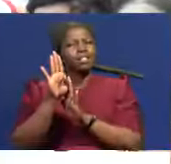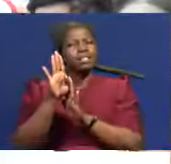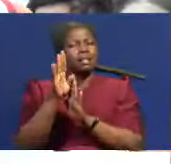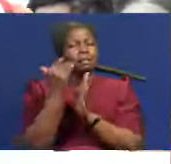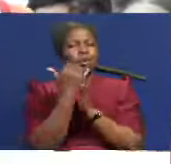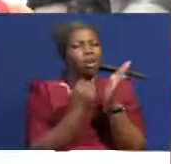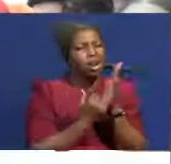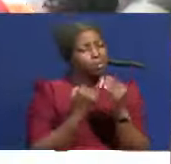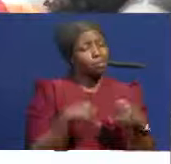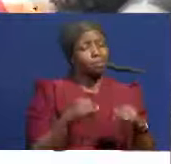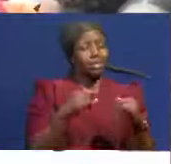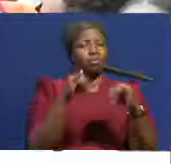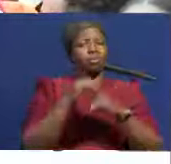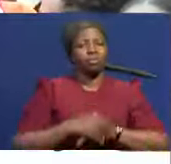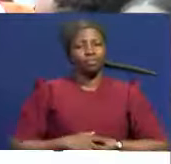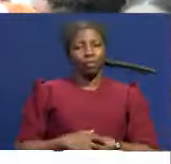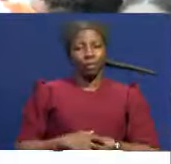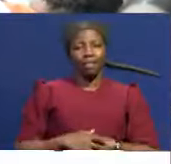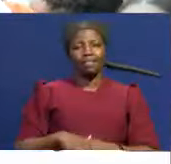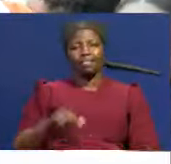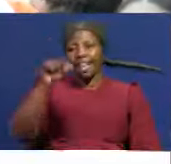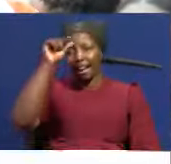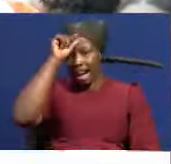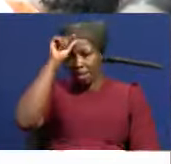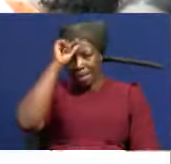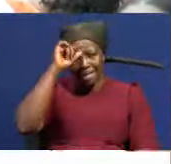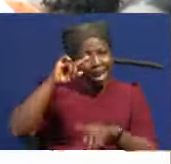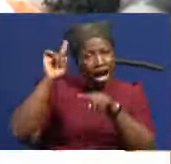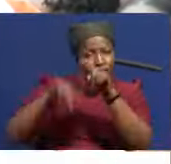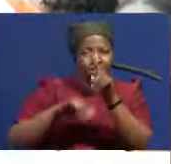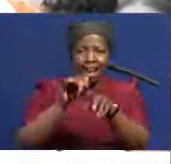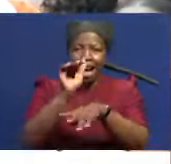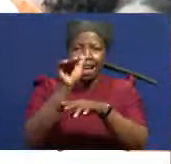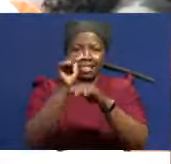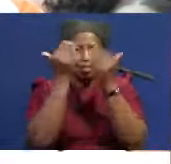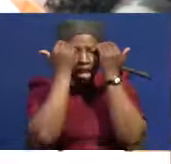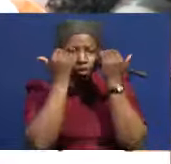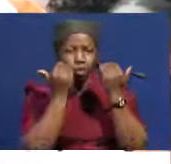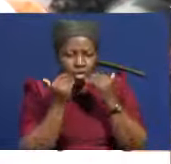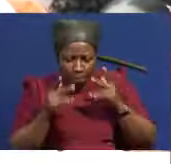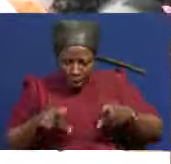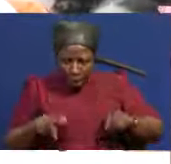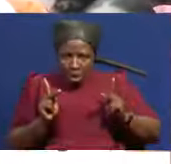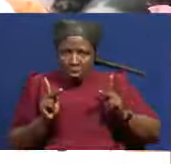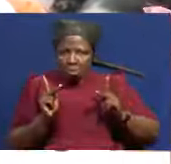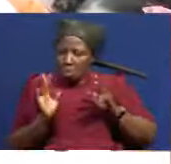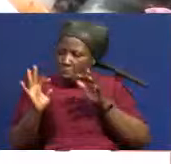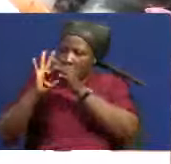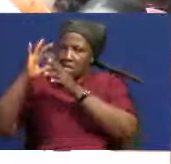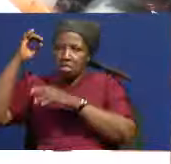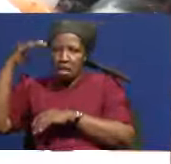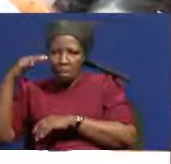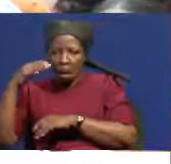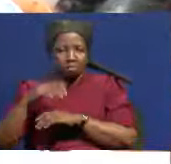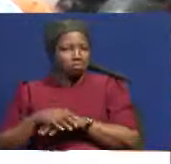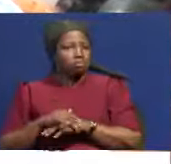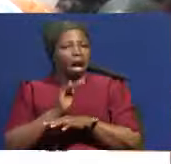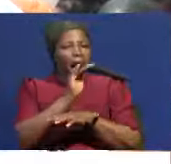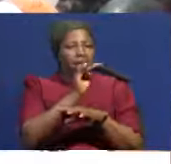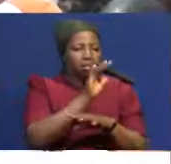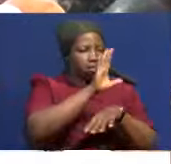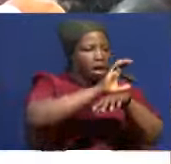serikali haiwezi kuomba ruhusa mahakama ili wajenge stima, waombe kanisa ili wajenge